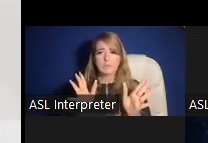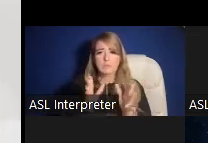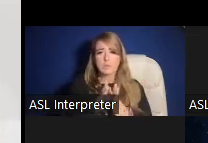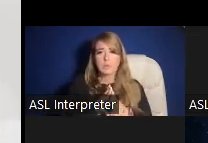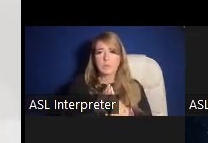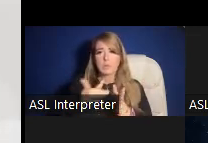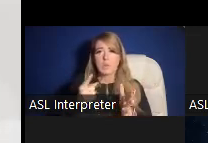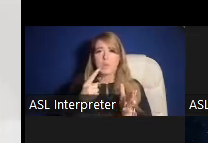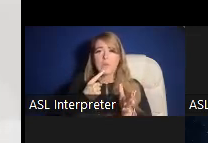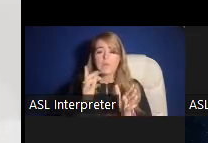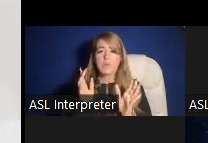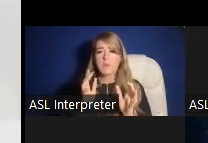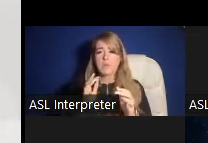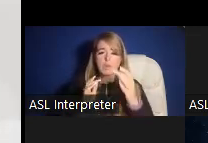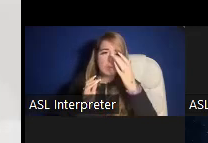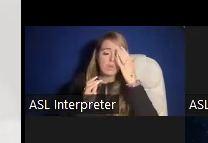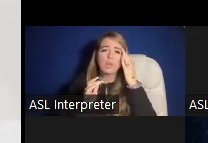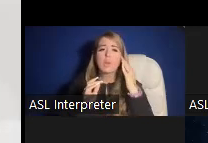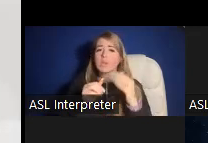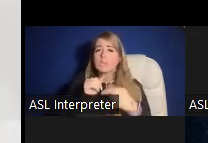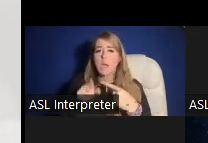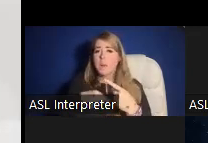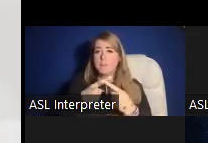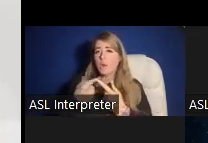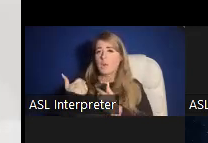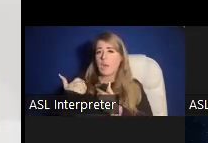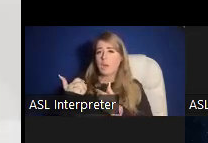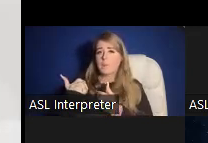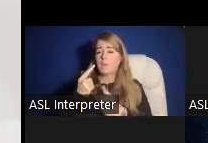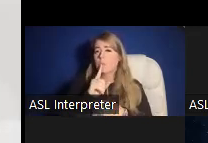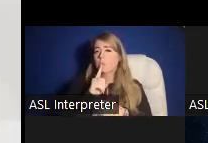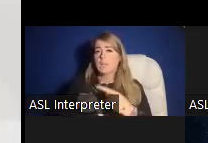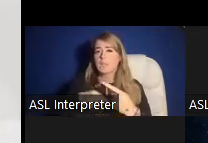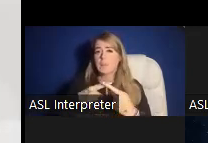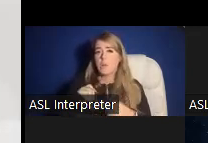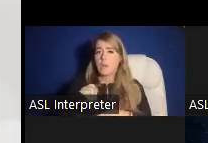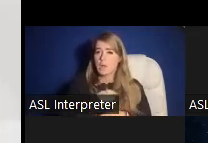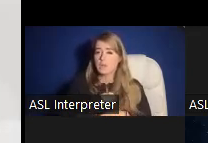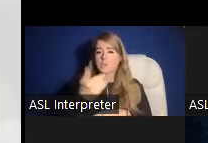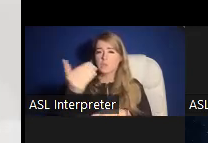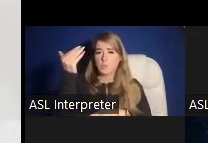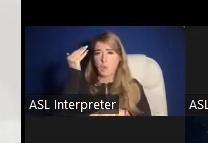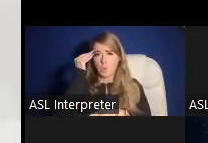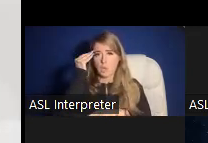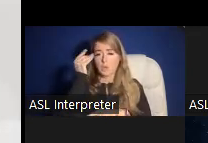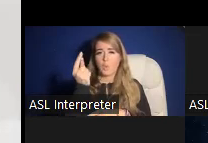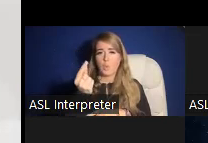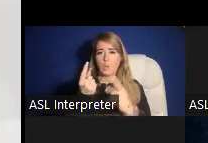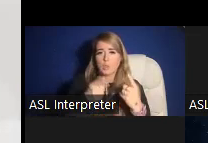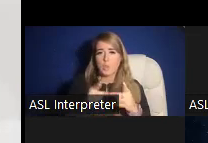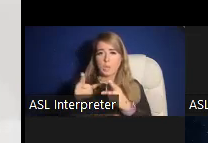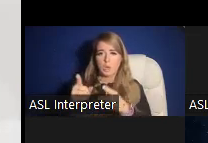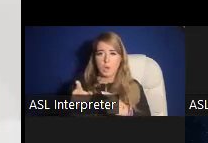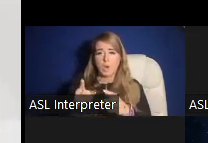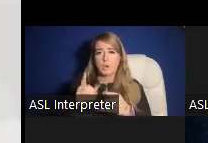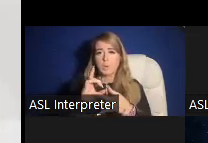I'm asking for clarification. It's not about accountability. It's about us knowing what's going on as far